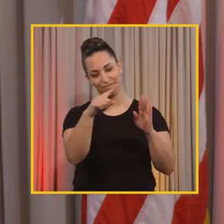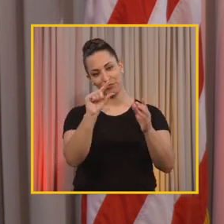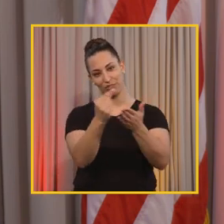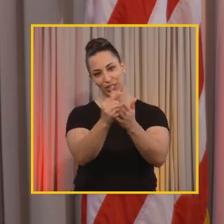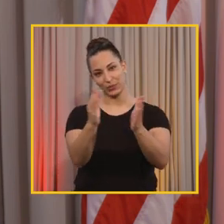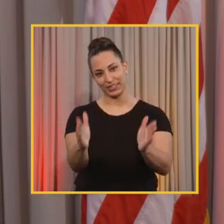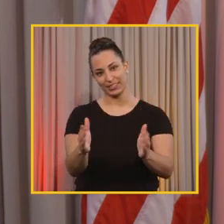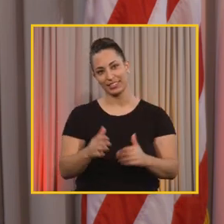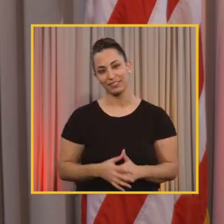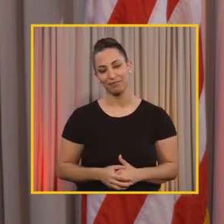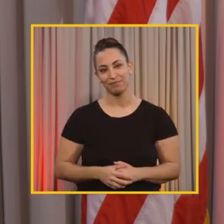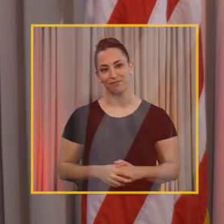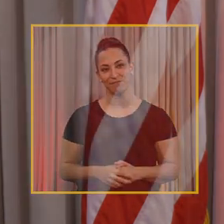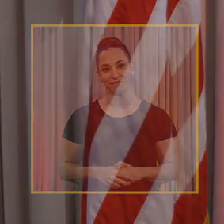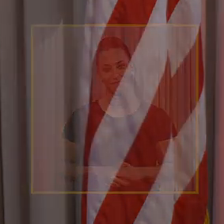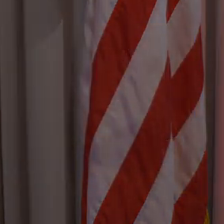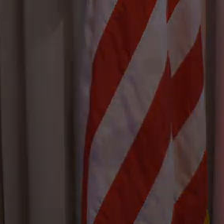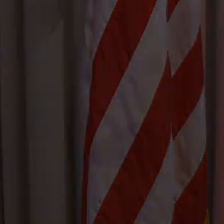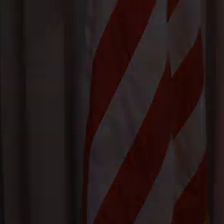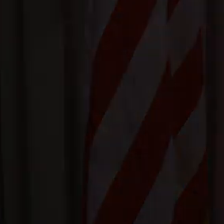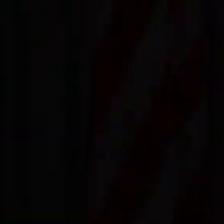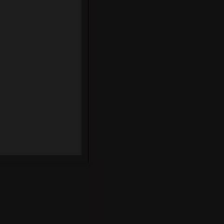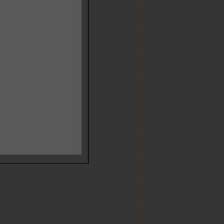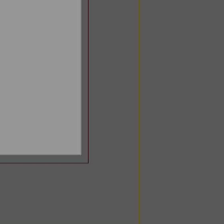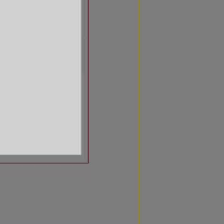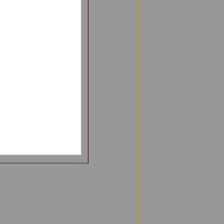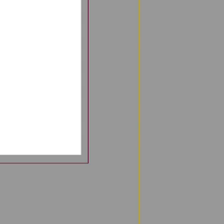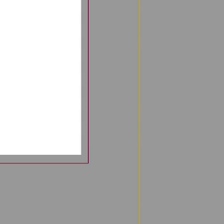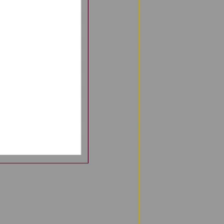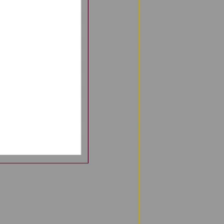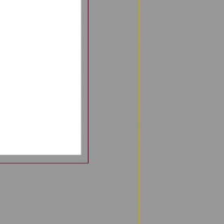greeting for our graduates.